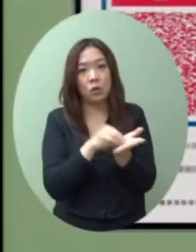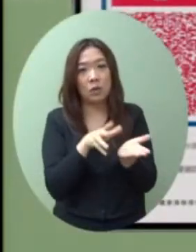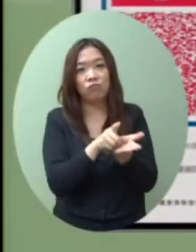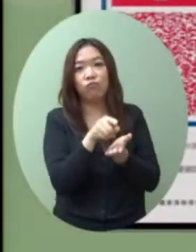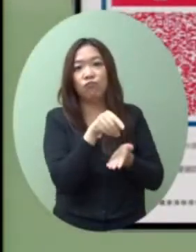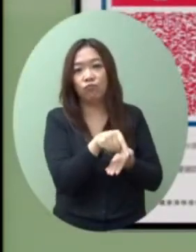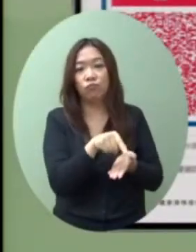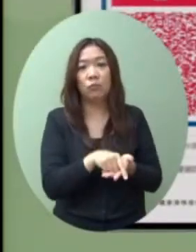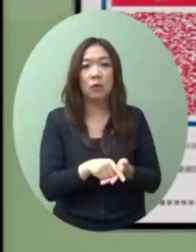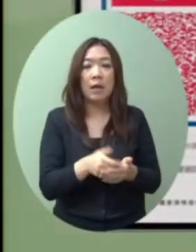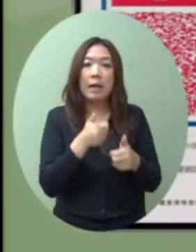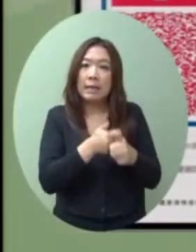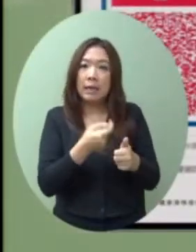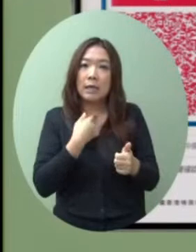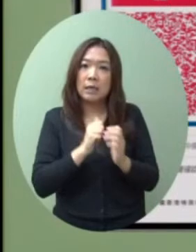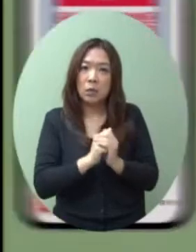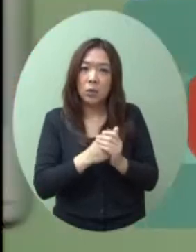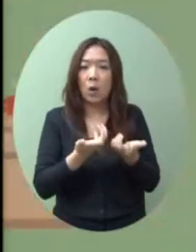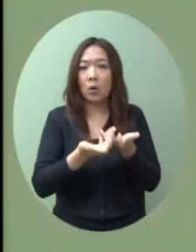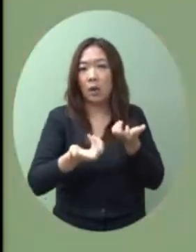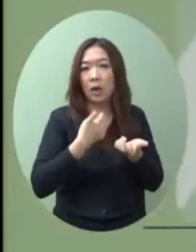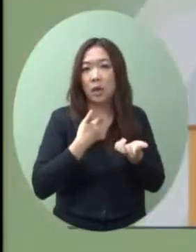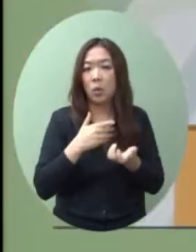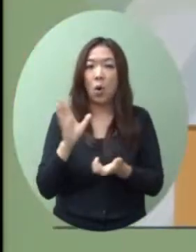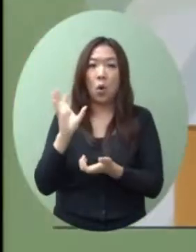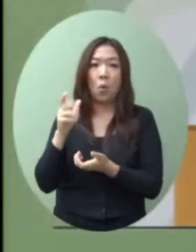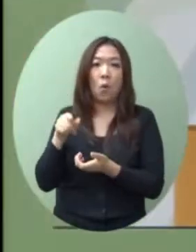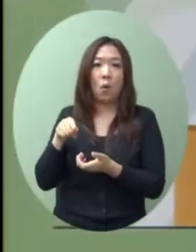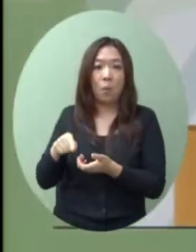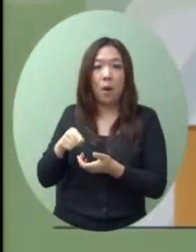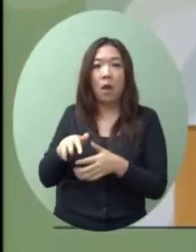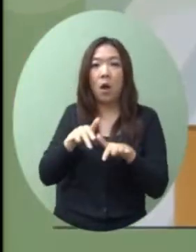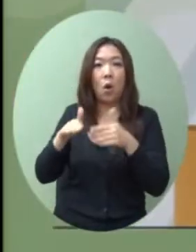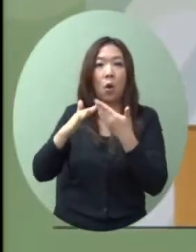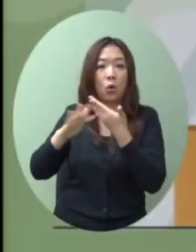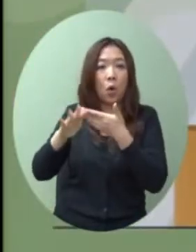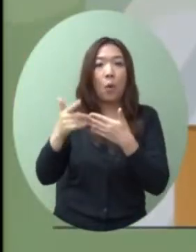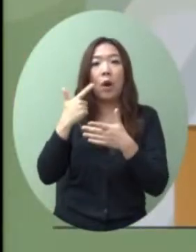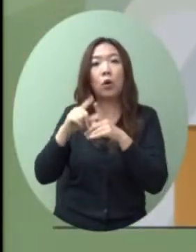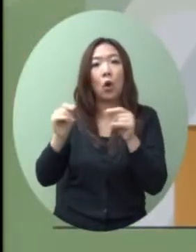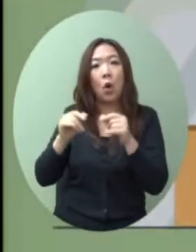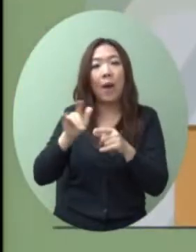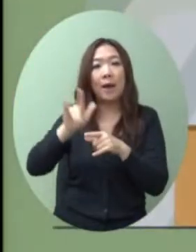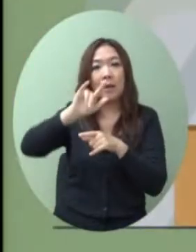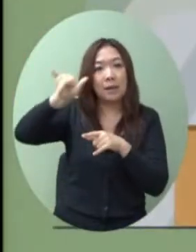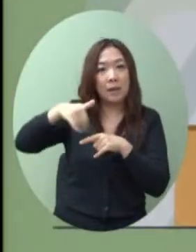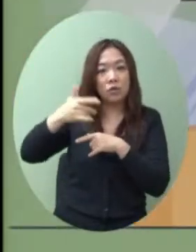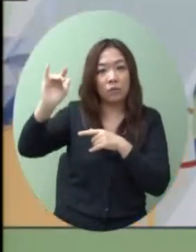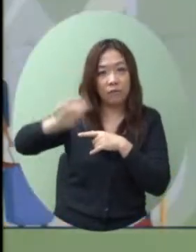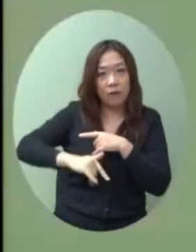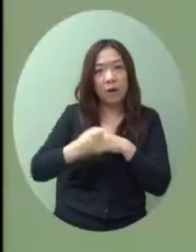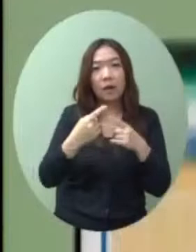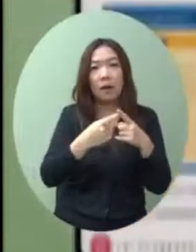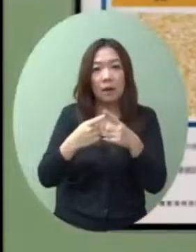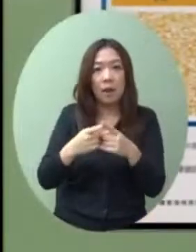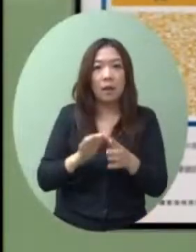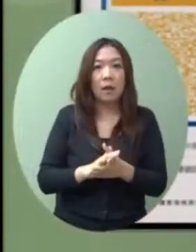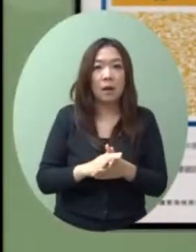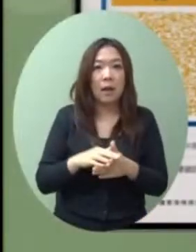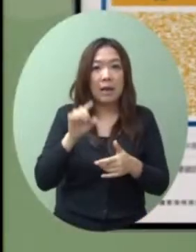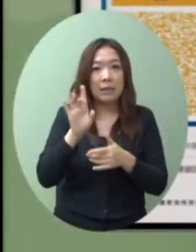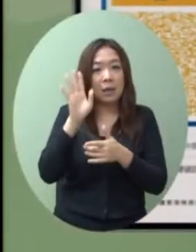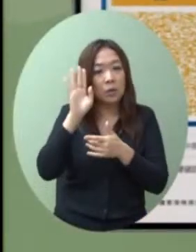only applies to people infected. They should be quarantined and isolated. For yellow code, it applies to inbound